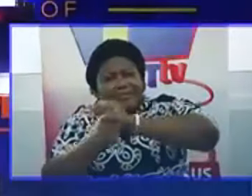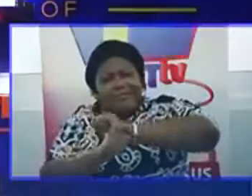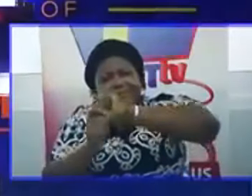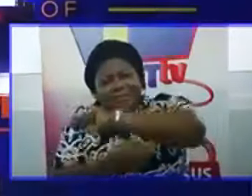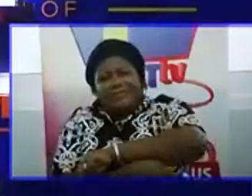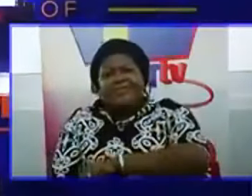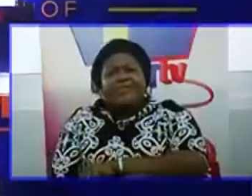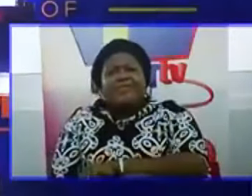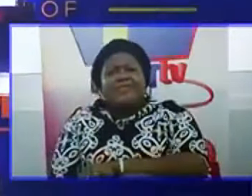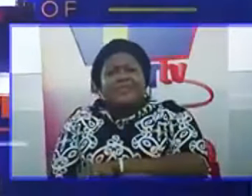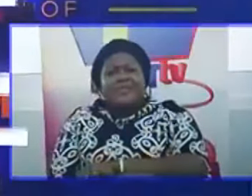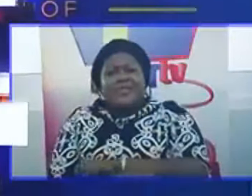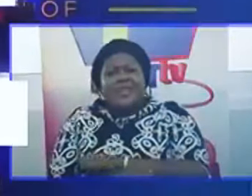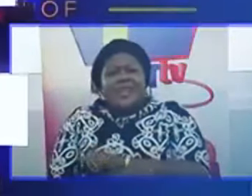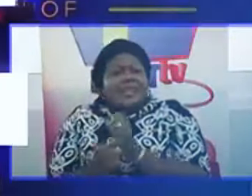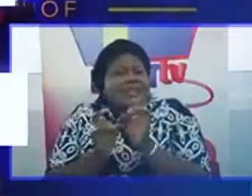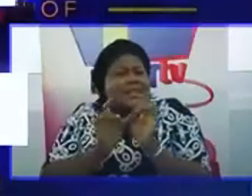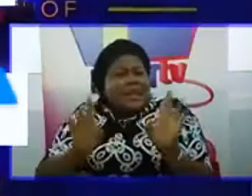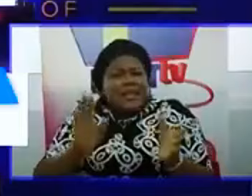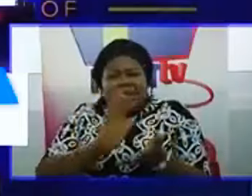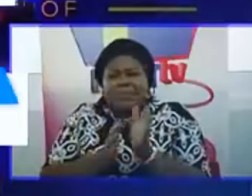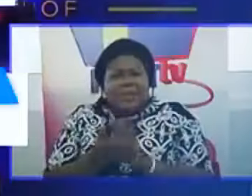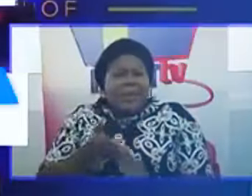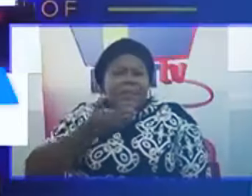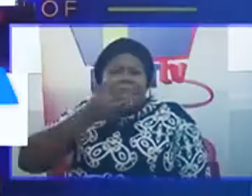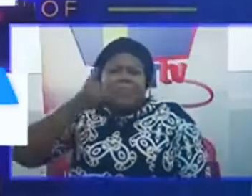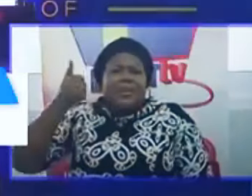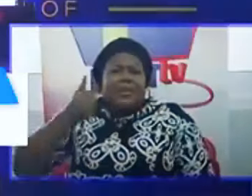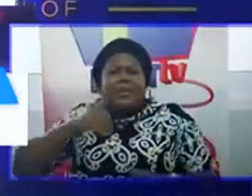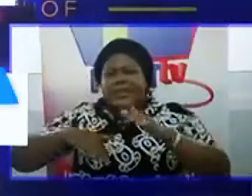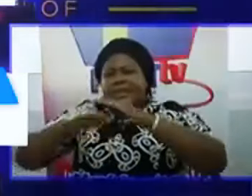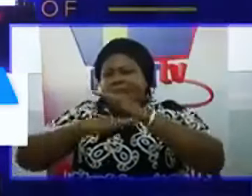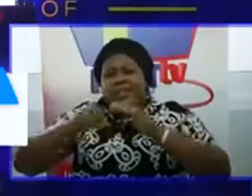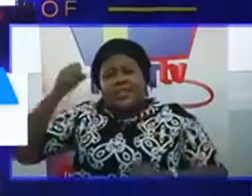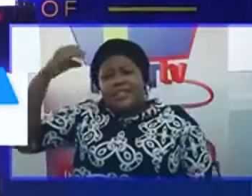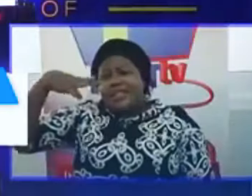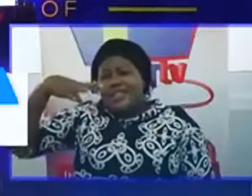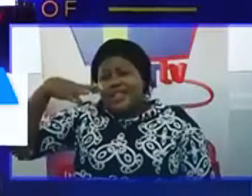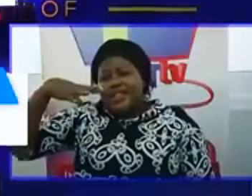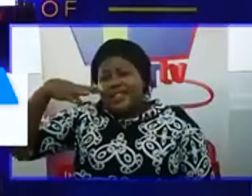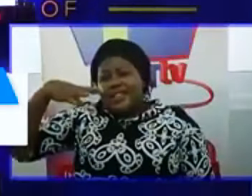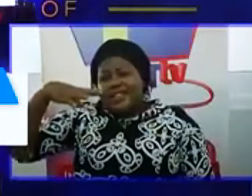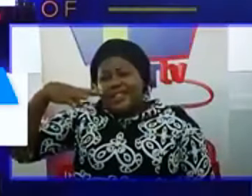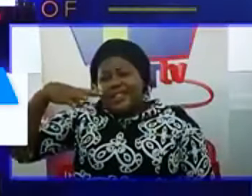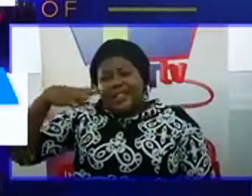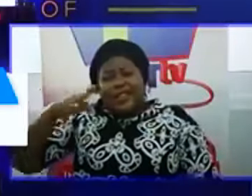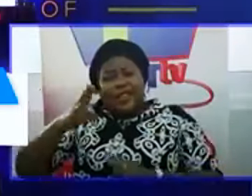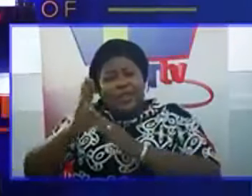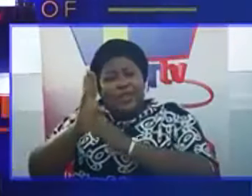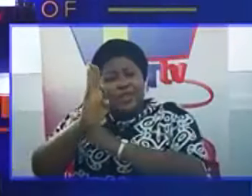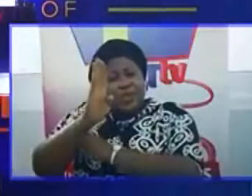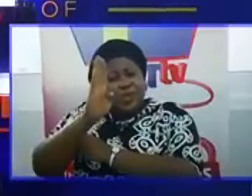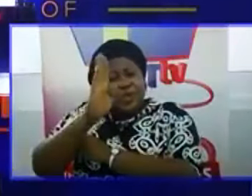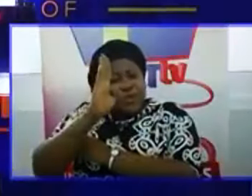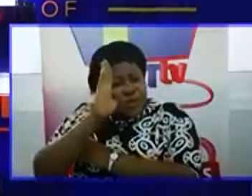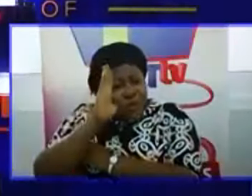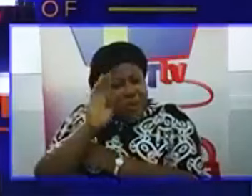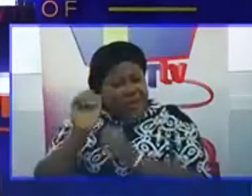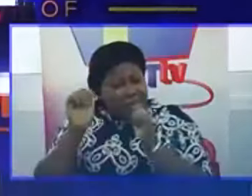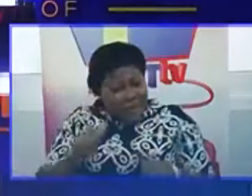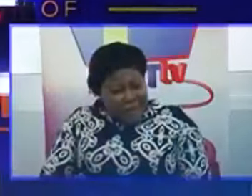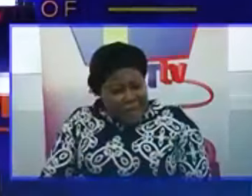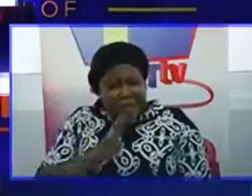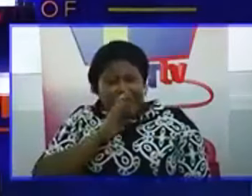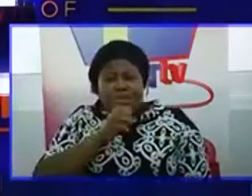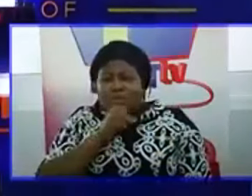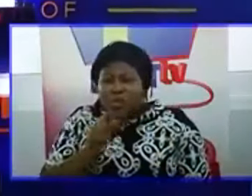grows better under the sun. You see, God would have been a very, very, very, very, very, very, very, very, very old man. By this time, God would